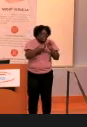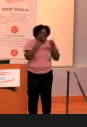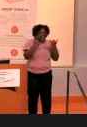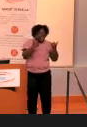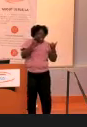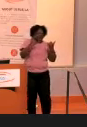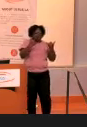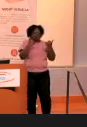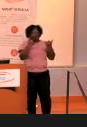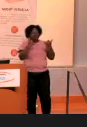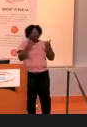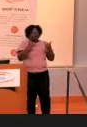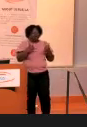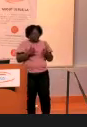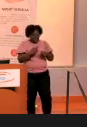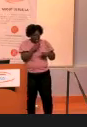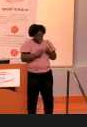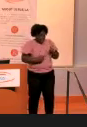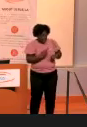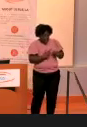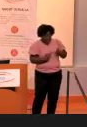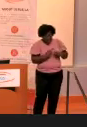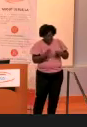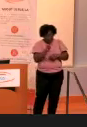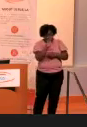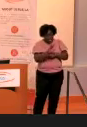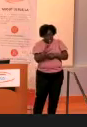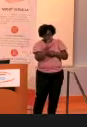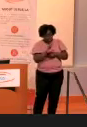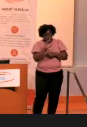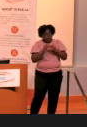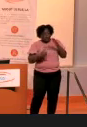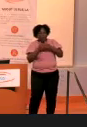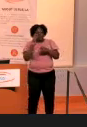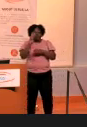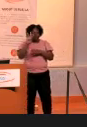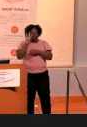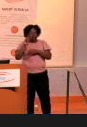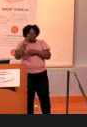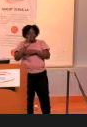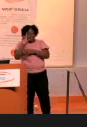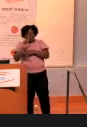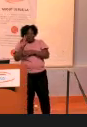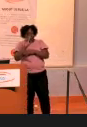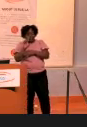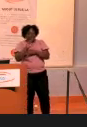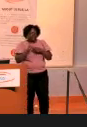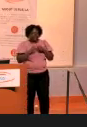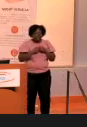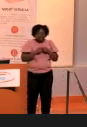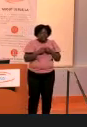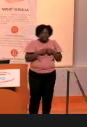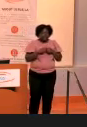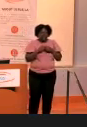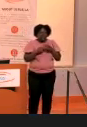the recommendations are using 0.5 milligram per kilogram a day up to 40 milligrams. So these ones, the maximum dose that you start at